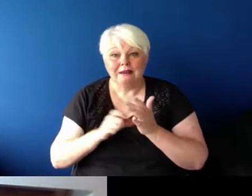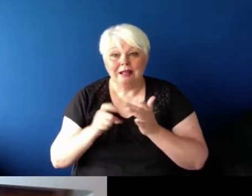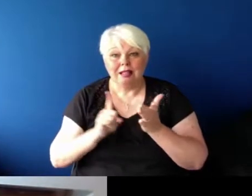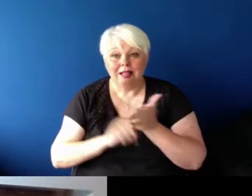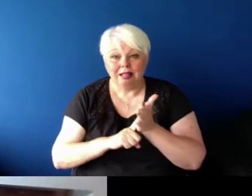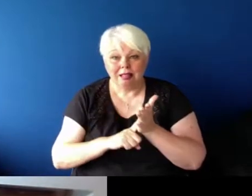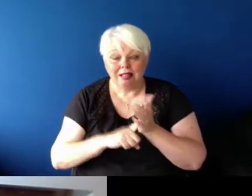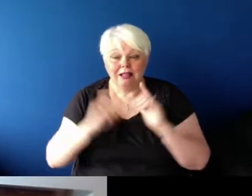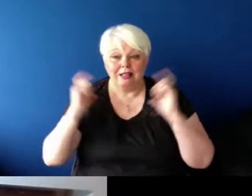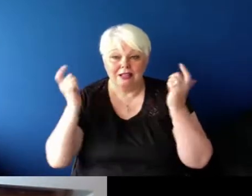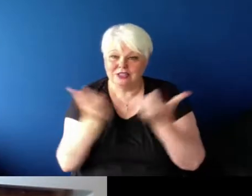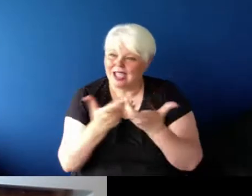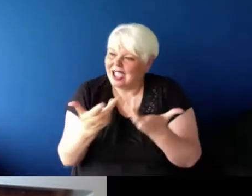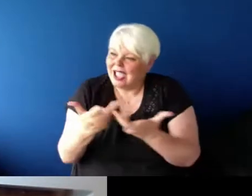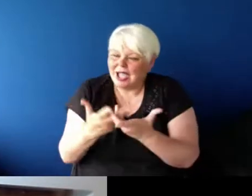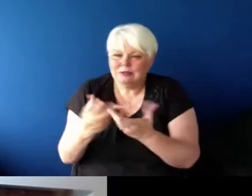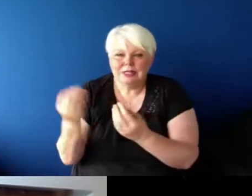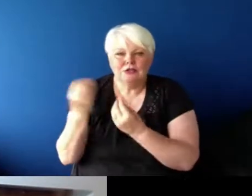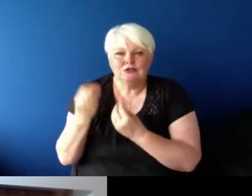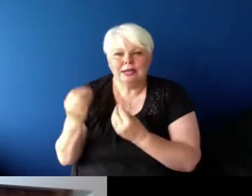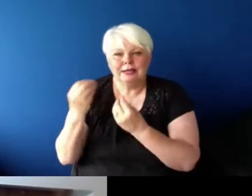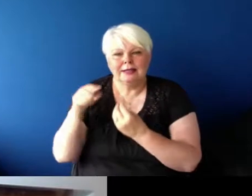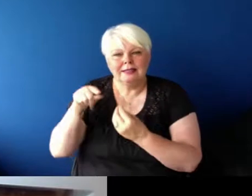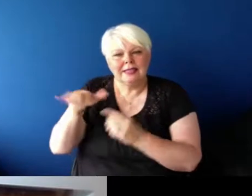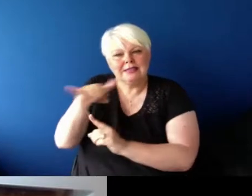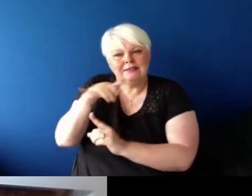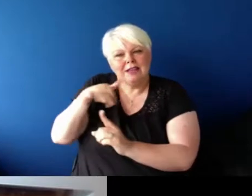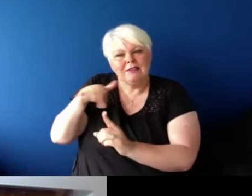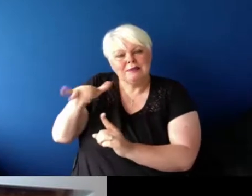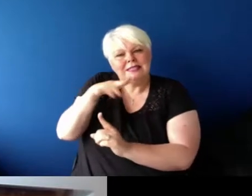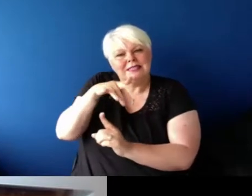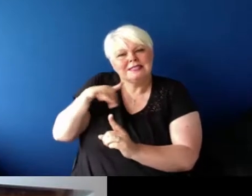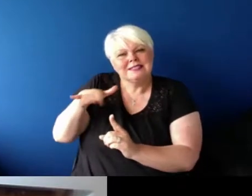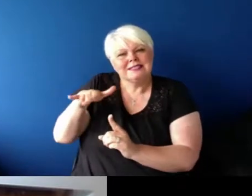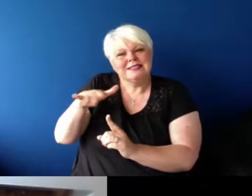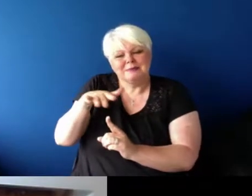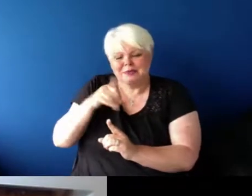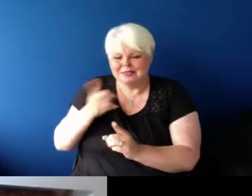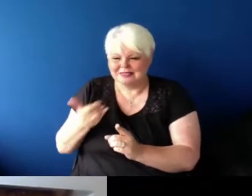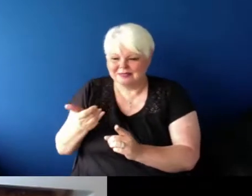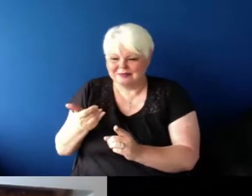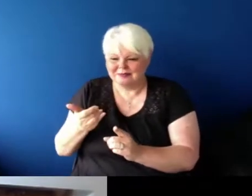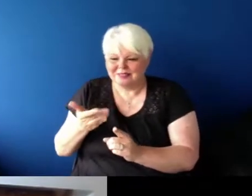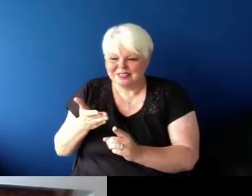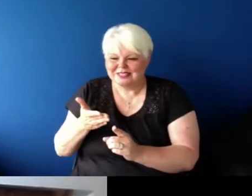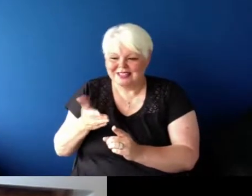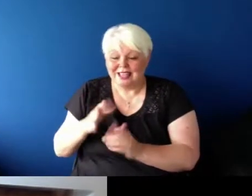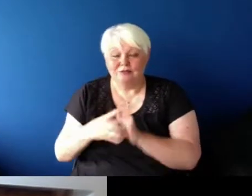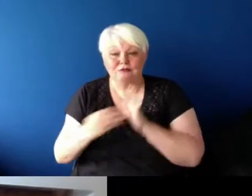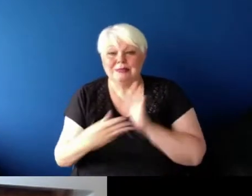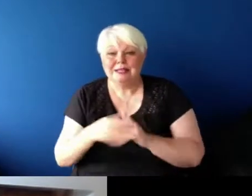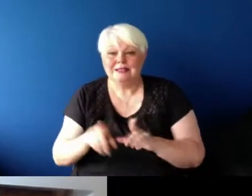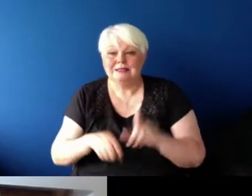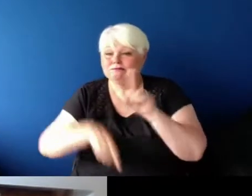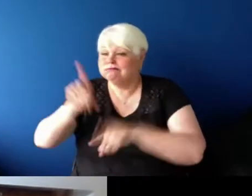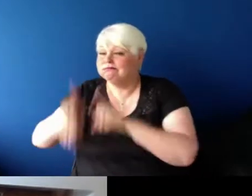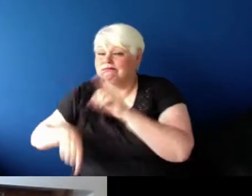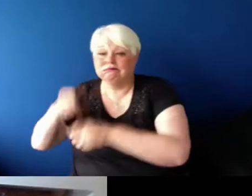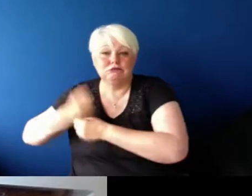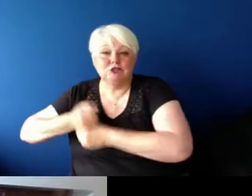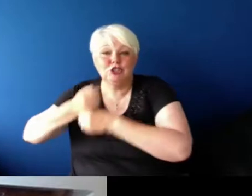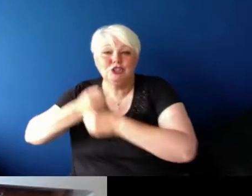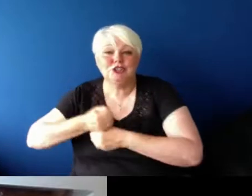how did that training in an ecumenical environment inform your ministry? Because obviously Open Table's been an ecumenical movement all this time. So I'm wondering if there